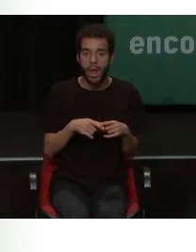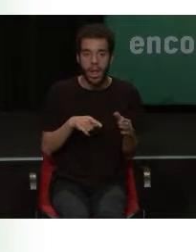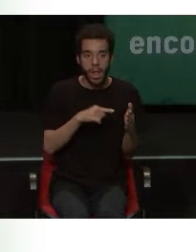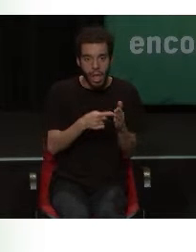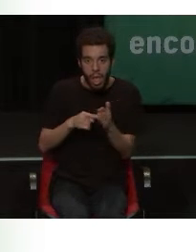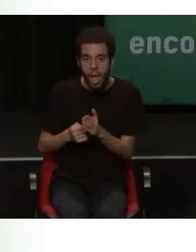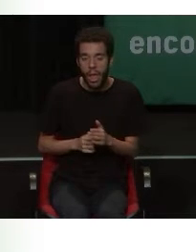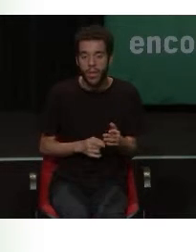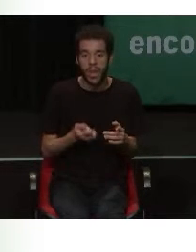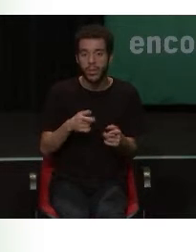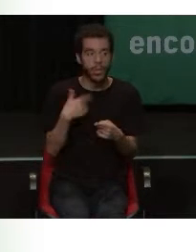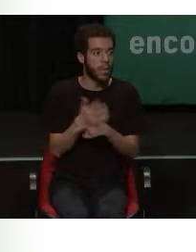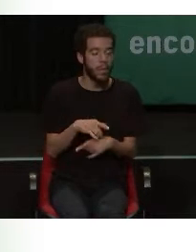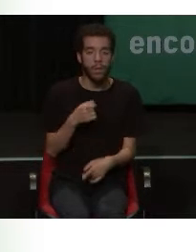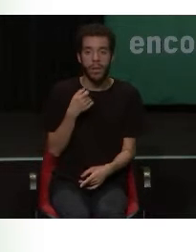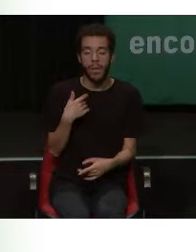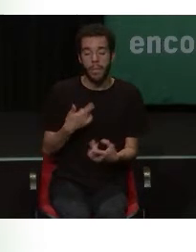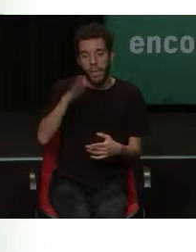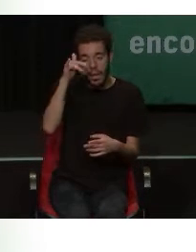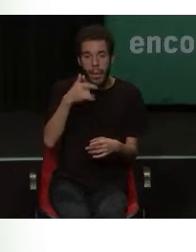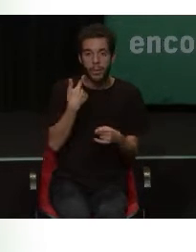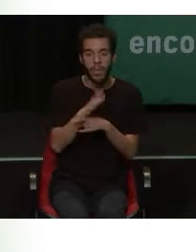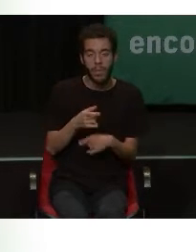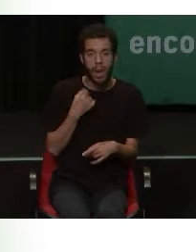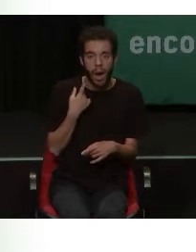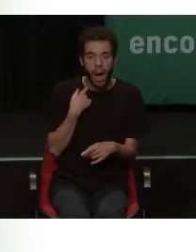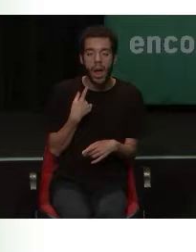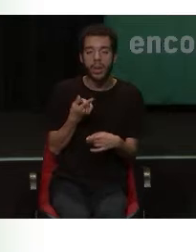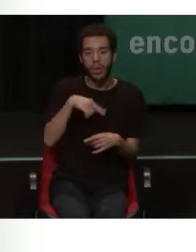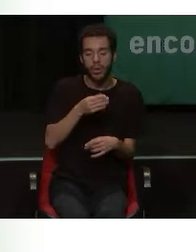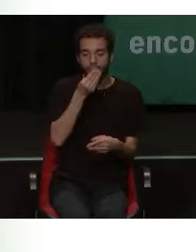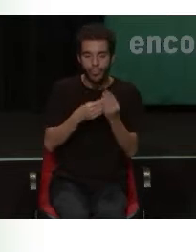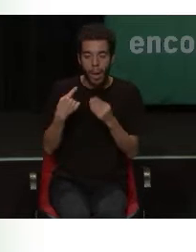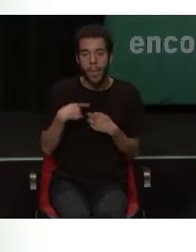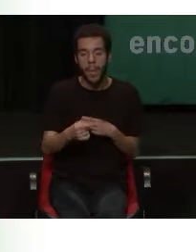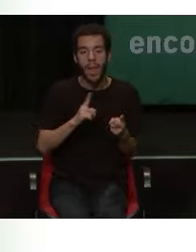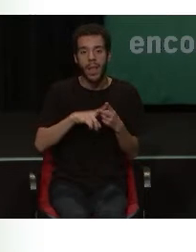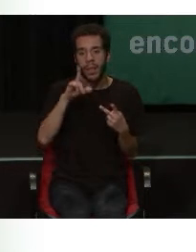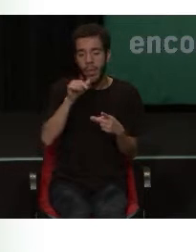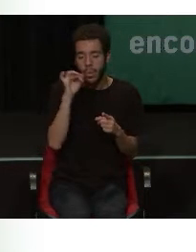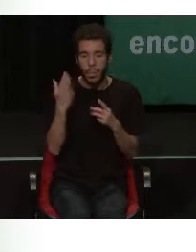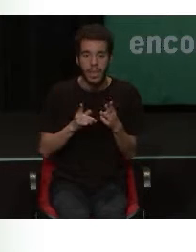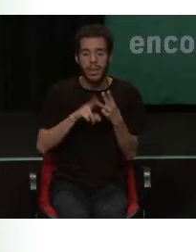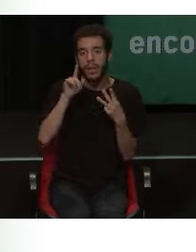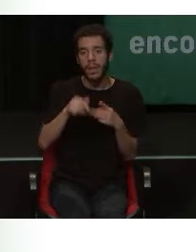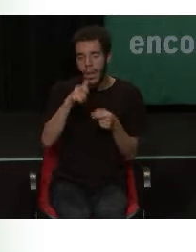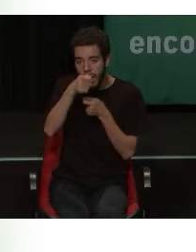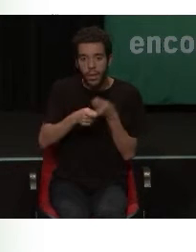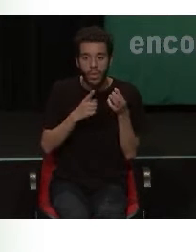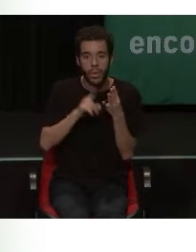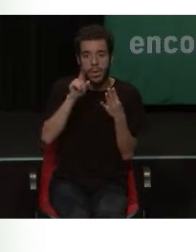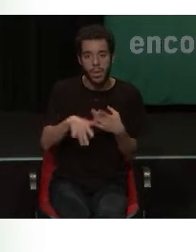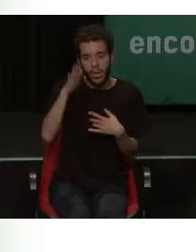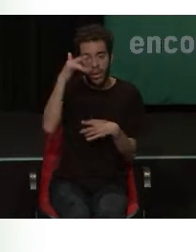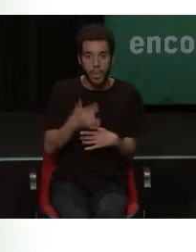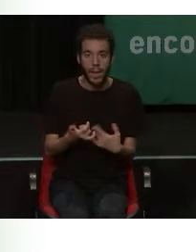which are used for producing the meat we consume every day, on environment, but